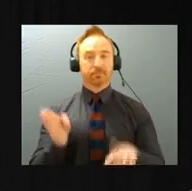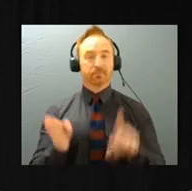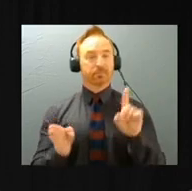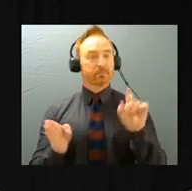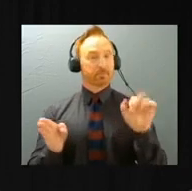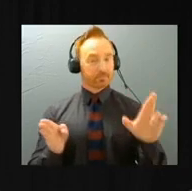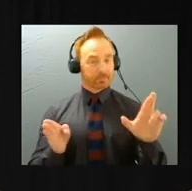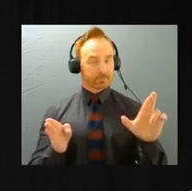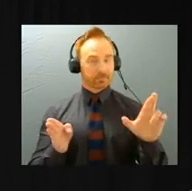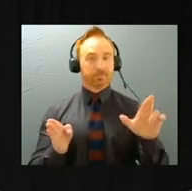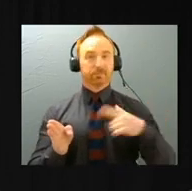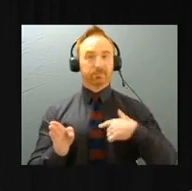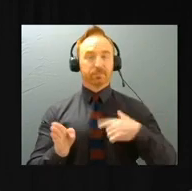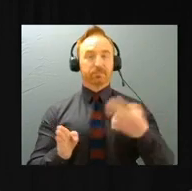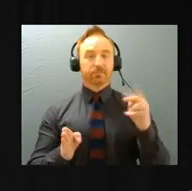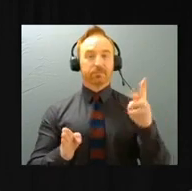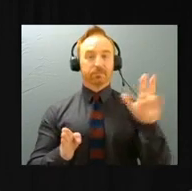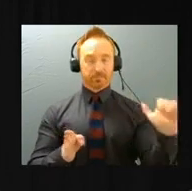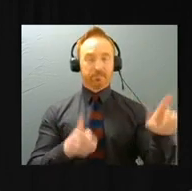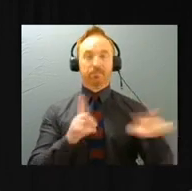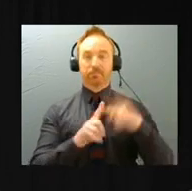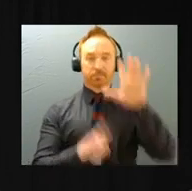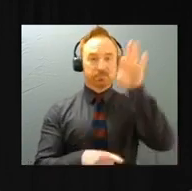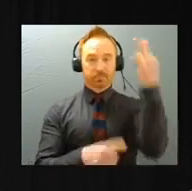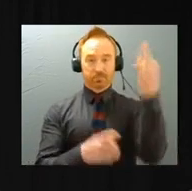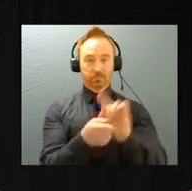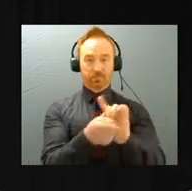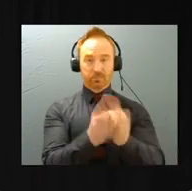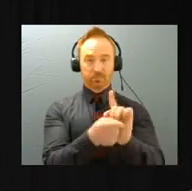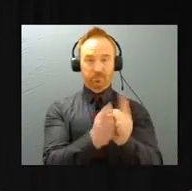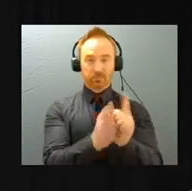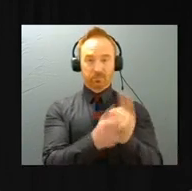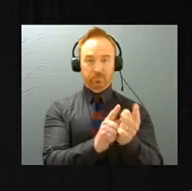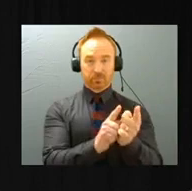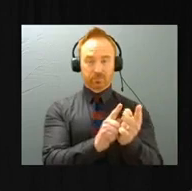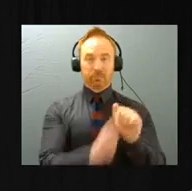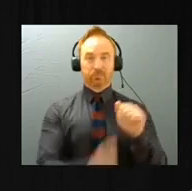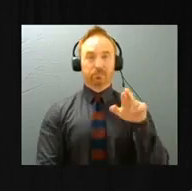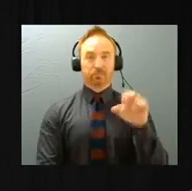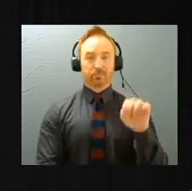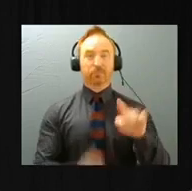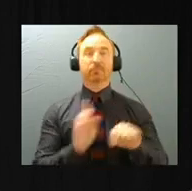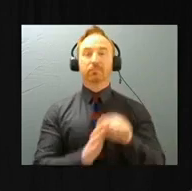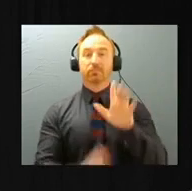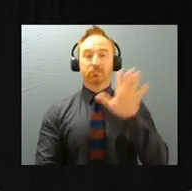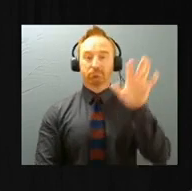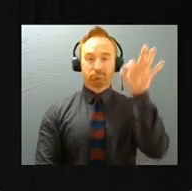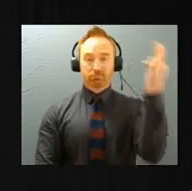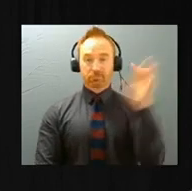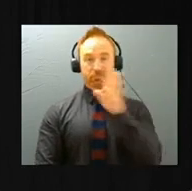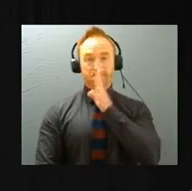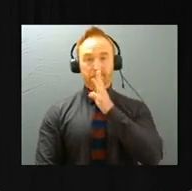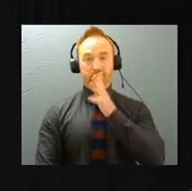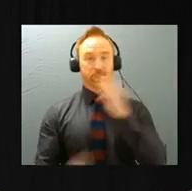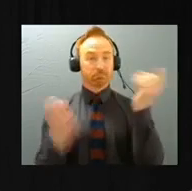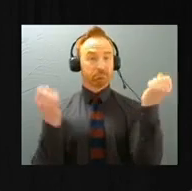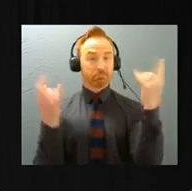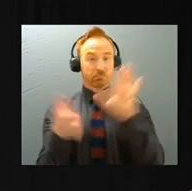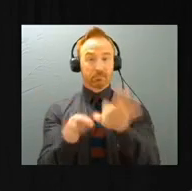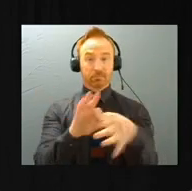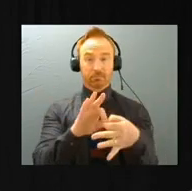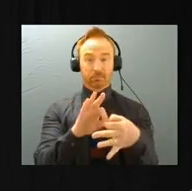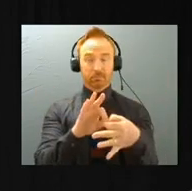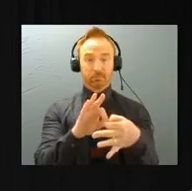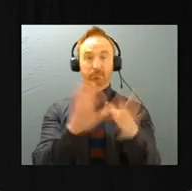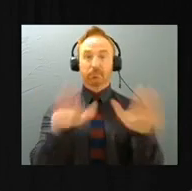the French Language Services Directorate, who will translate any questions from French-speaking journalists. Our sign language interpretation is being provided